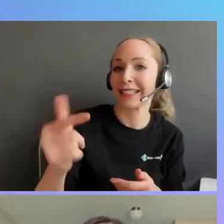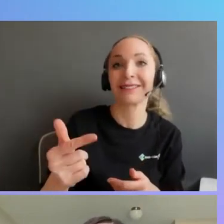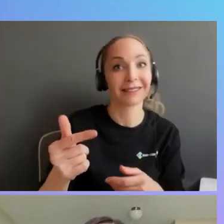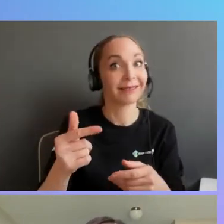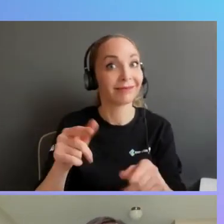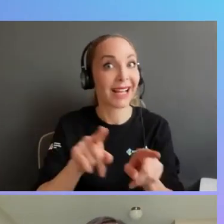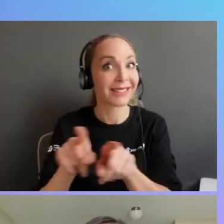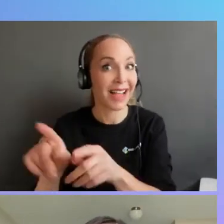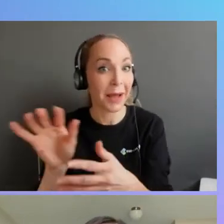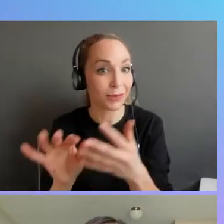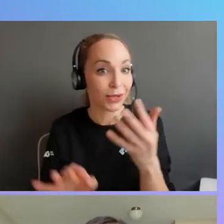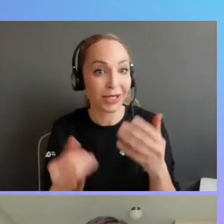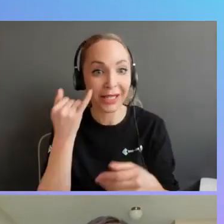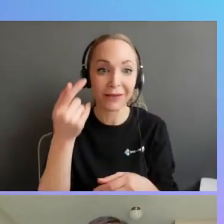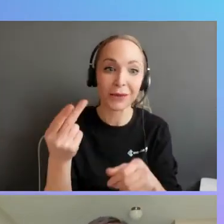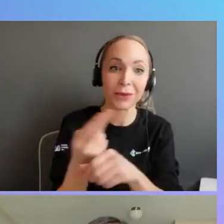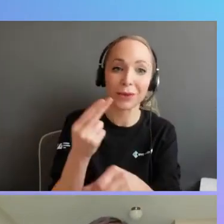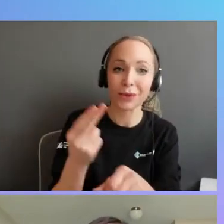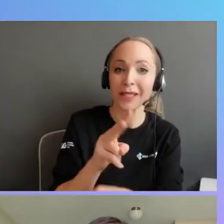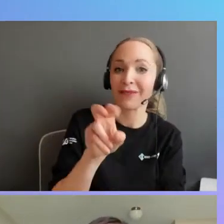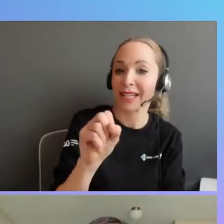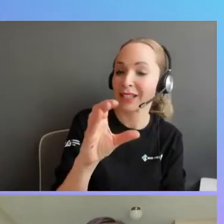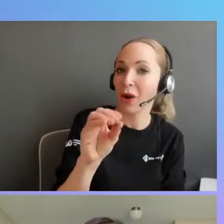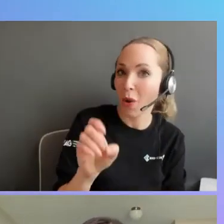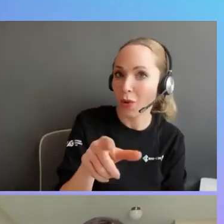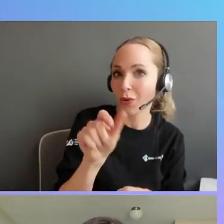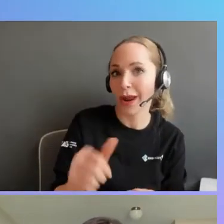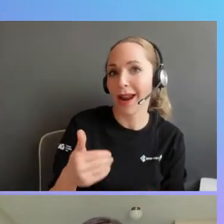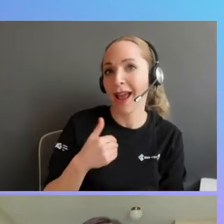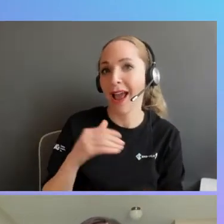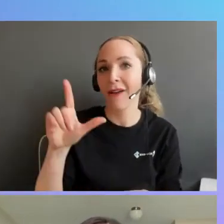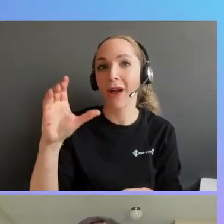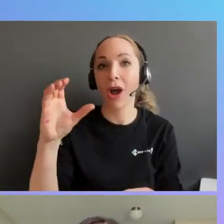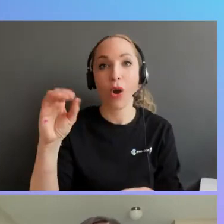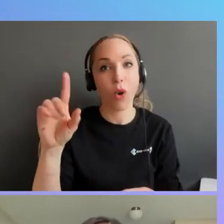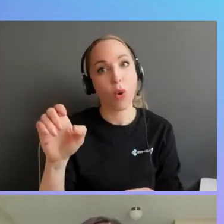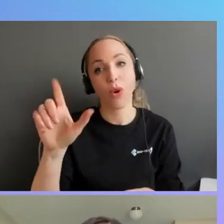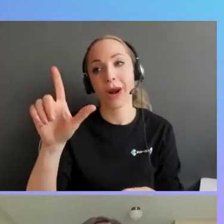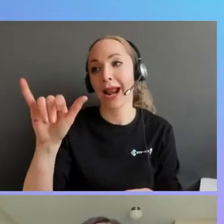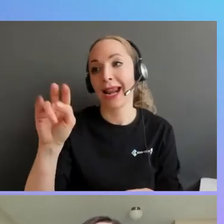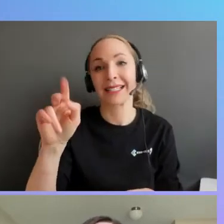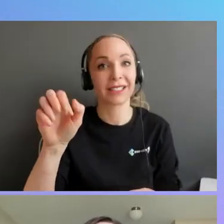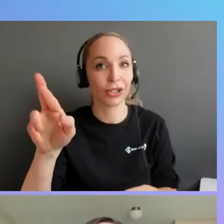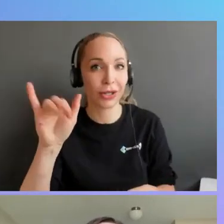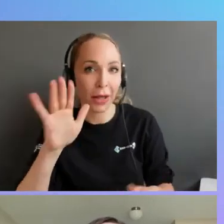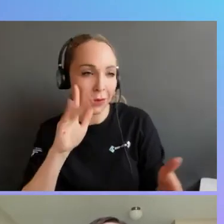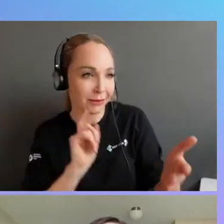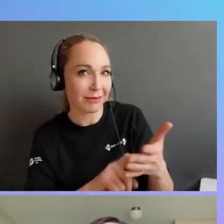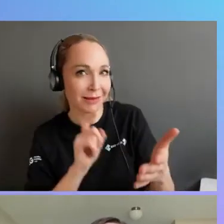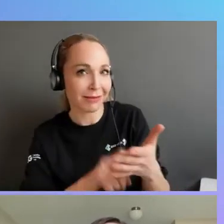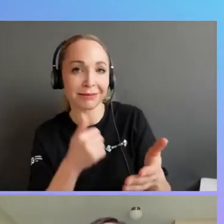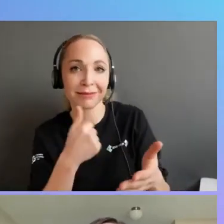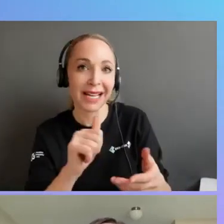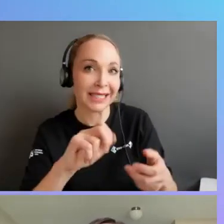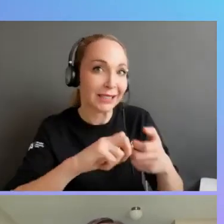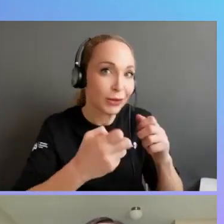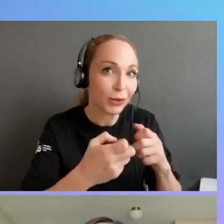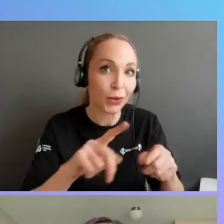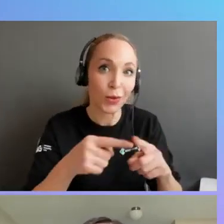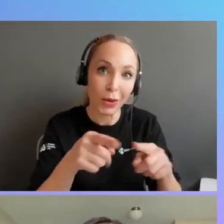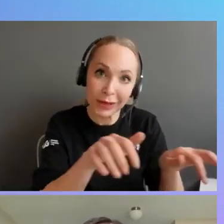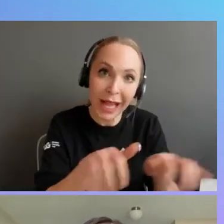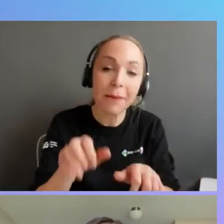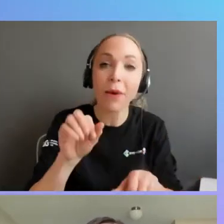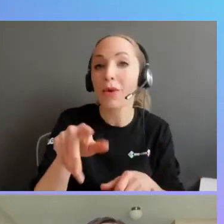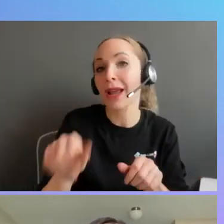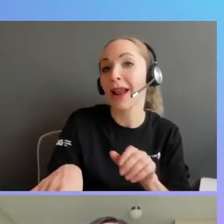VS Code, you can have a code linter that's spotting accessibility issues right as you type before you even commit your code, or you can add some code